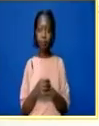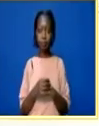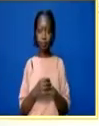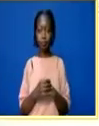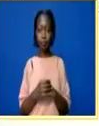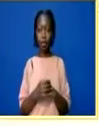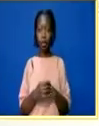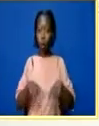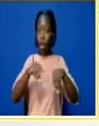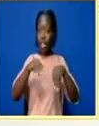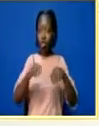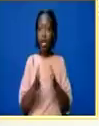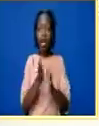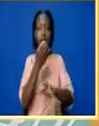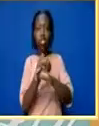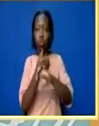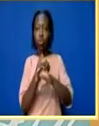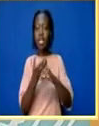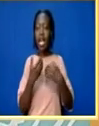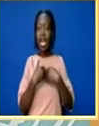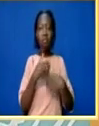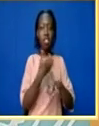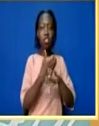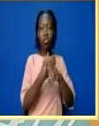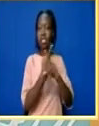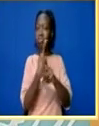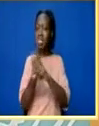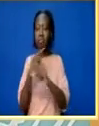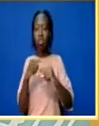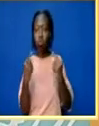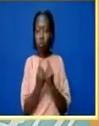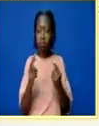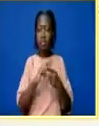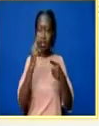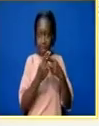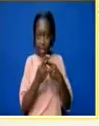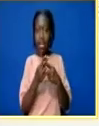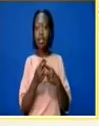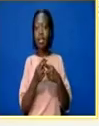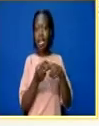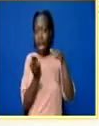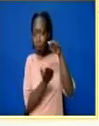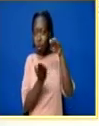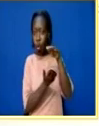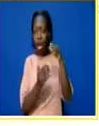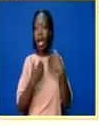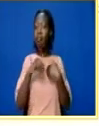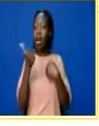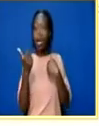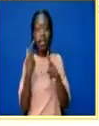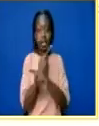the stones, mm-hmm. you put stone one, stone two. Mm-hmm. Between you put something else. When they are